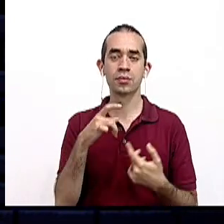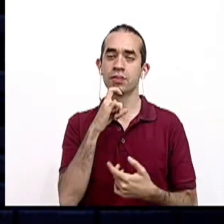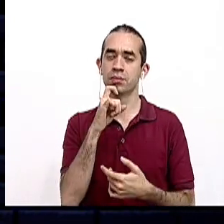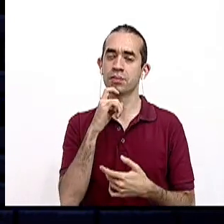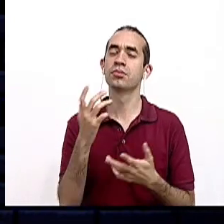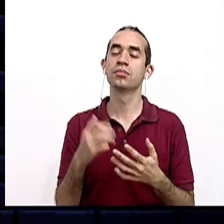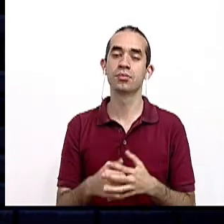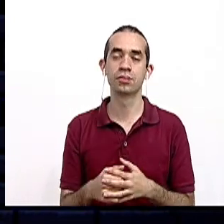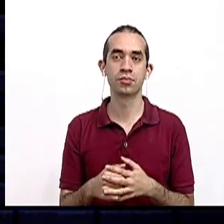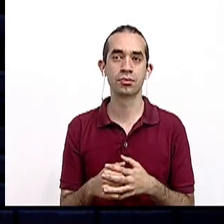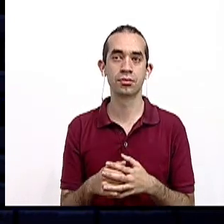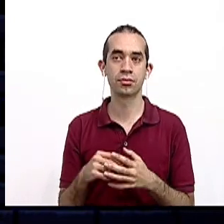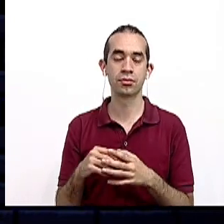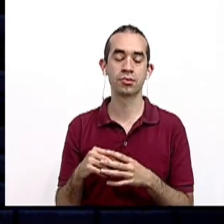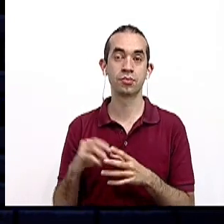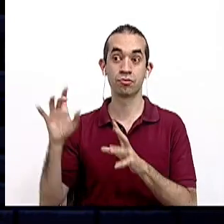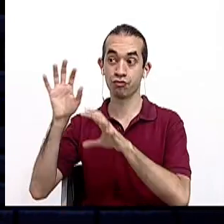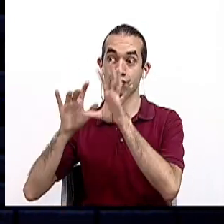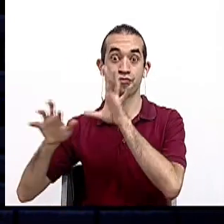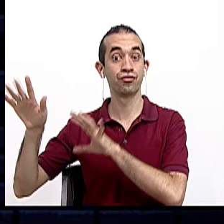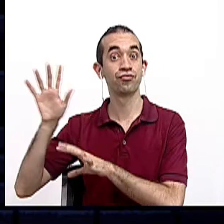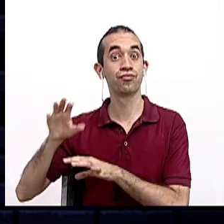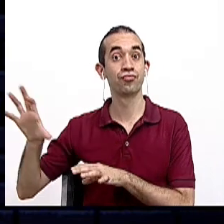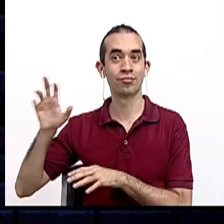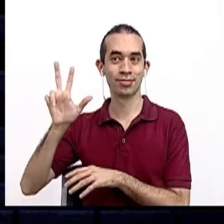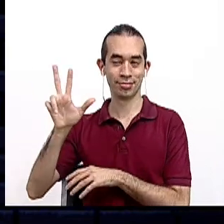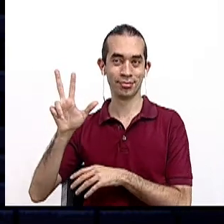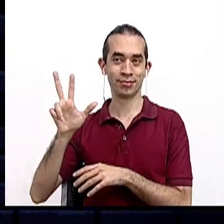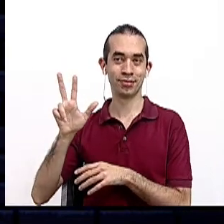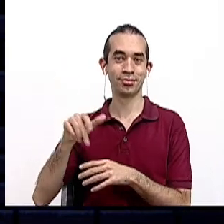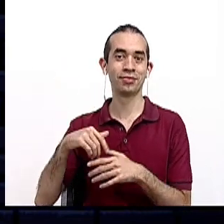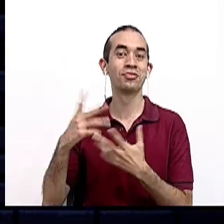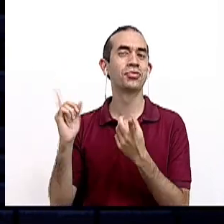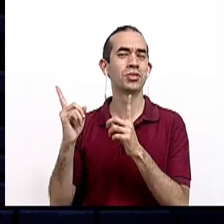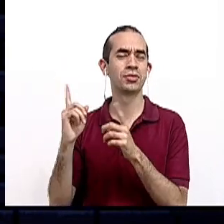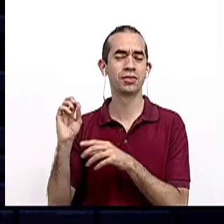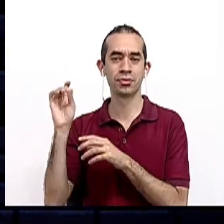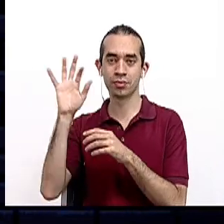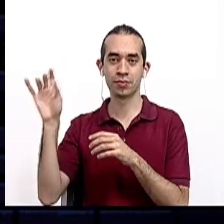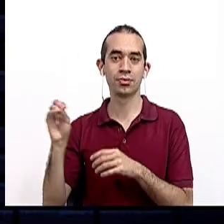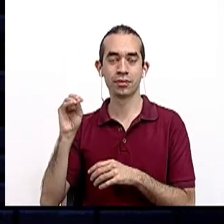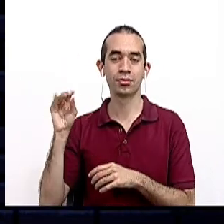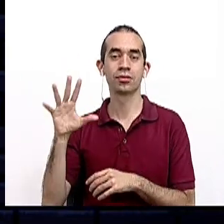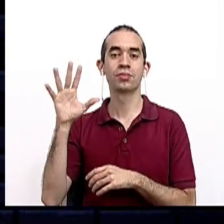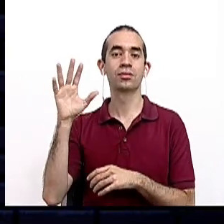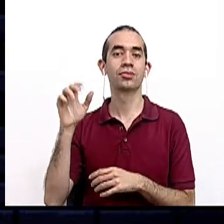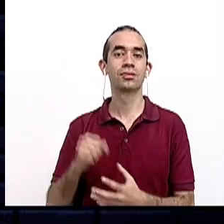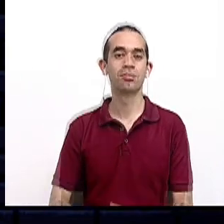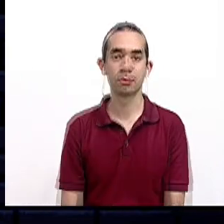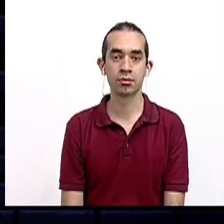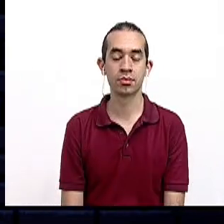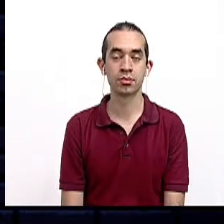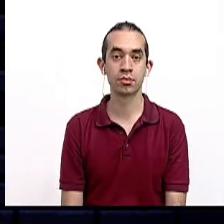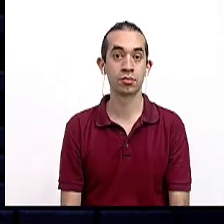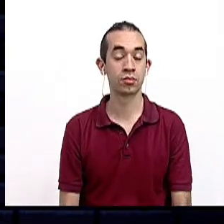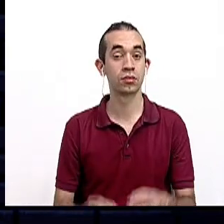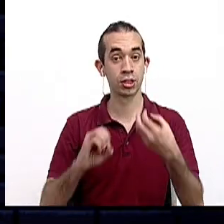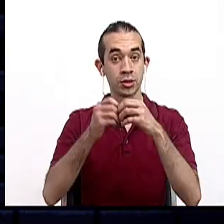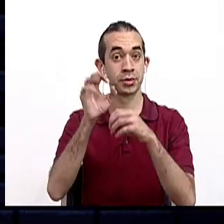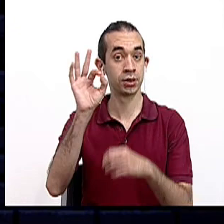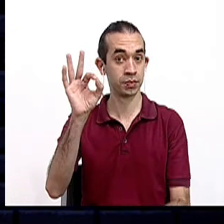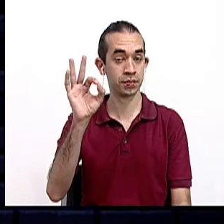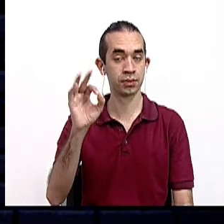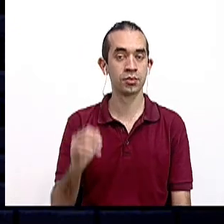difficulties? And question number 3. Let's see what is the number. Number